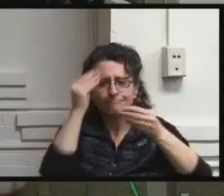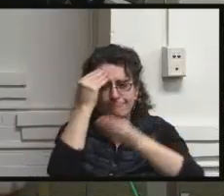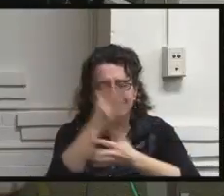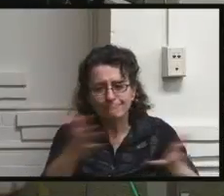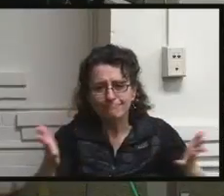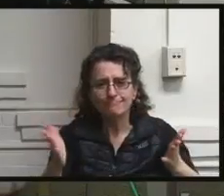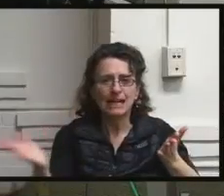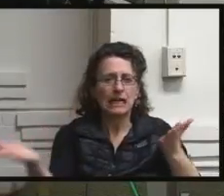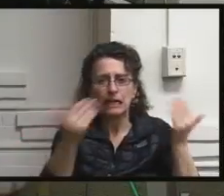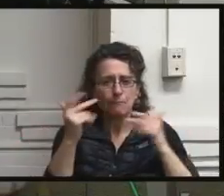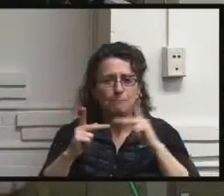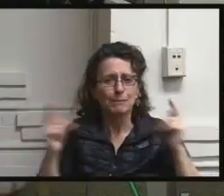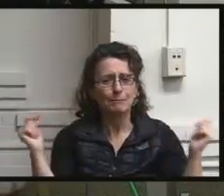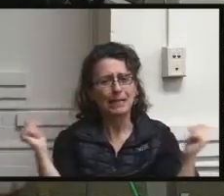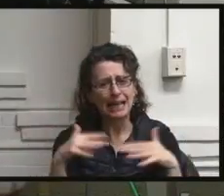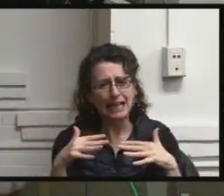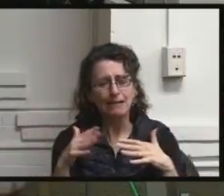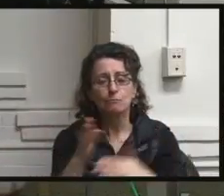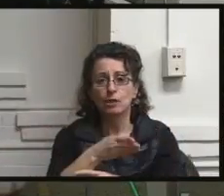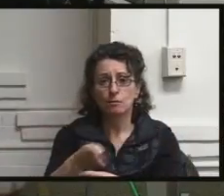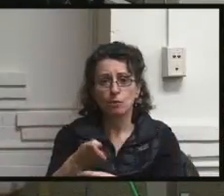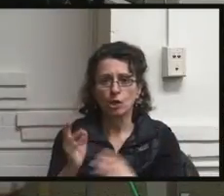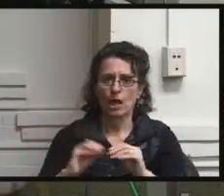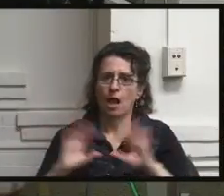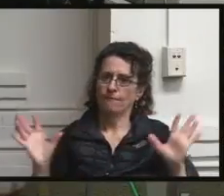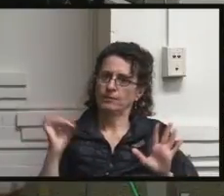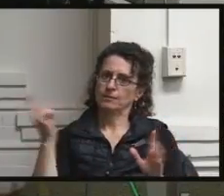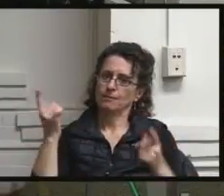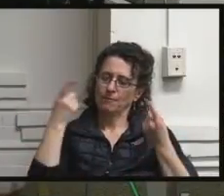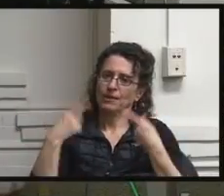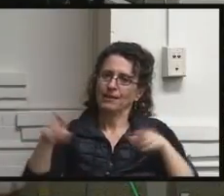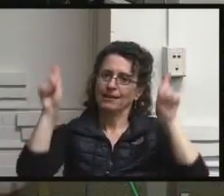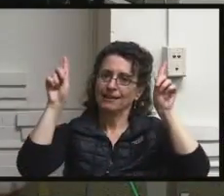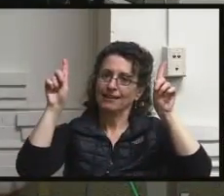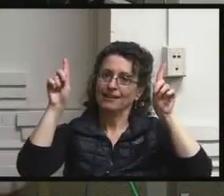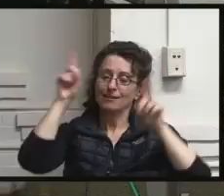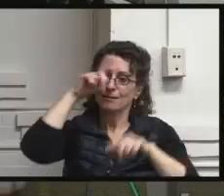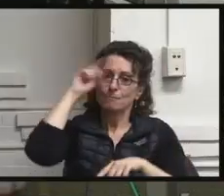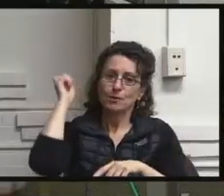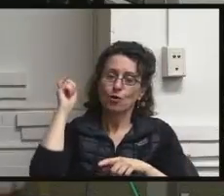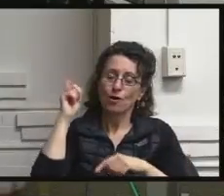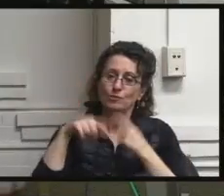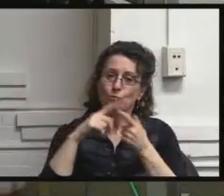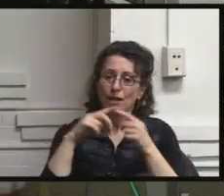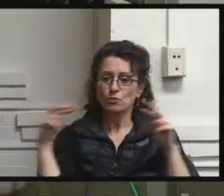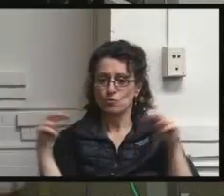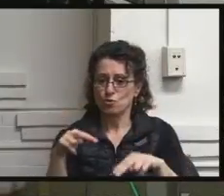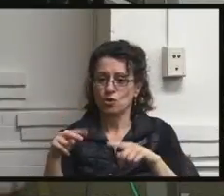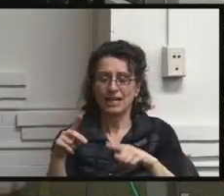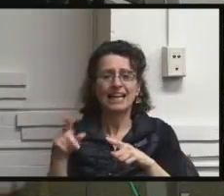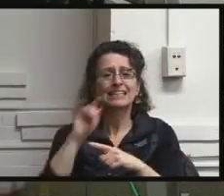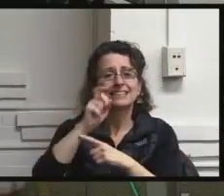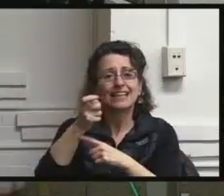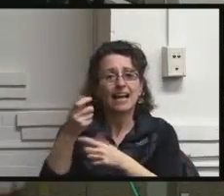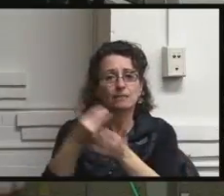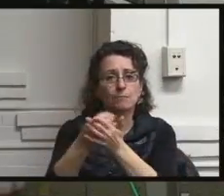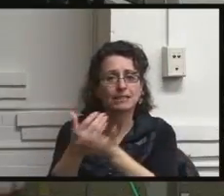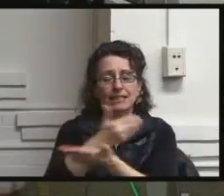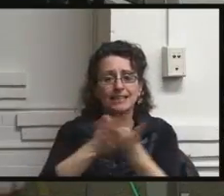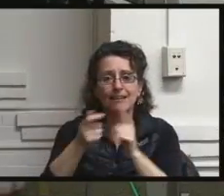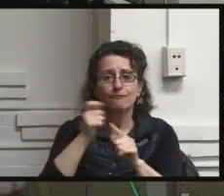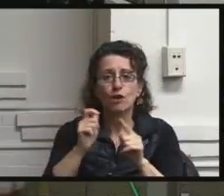And obviously something must be working, because when you look at your rooms and meals tax number, your number